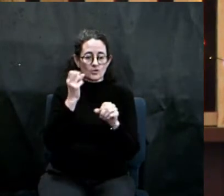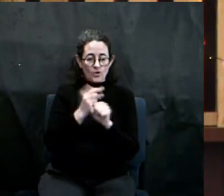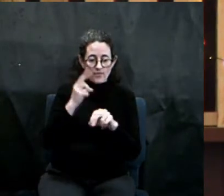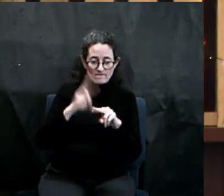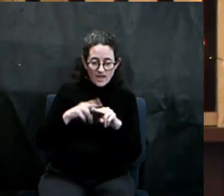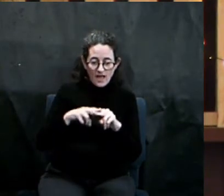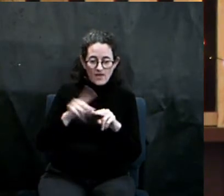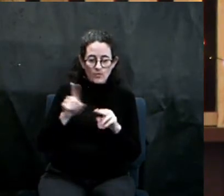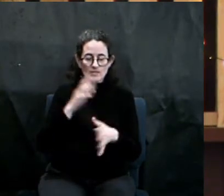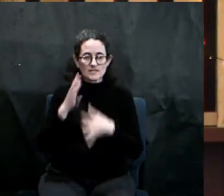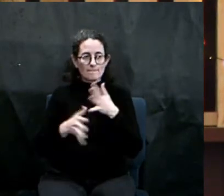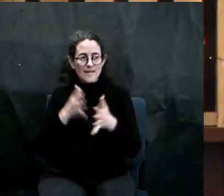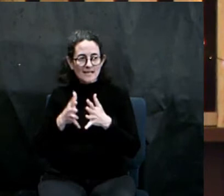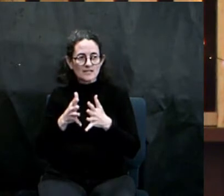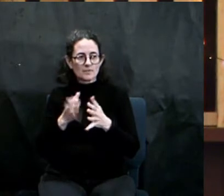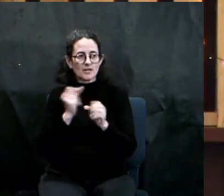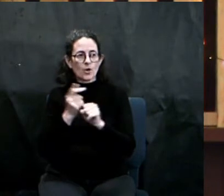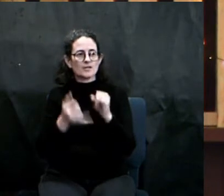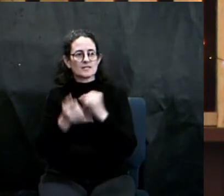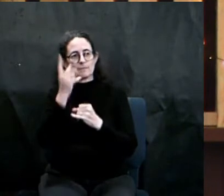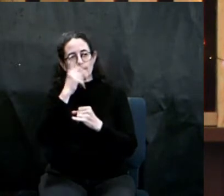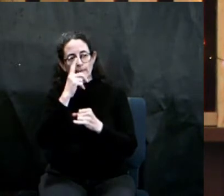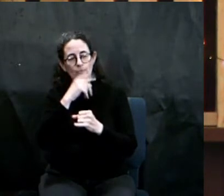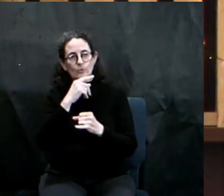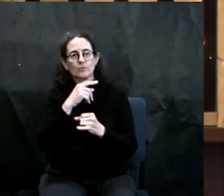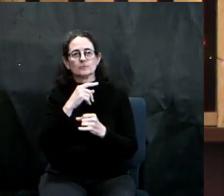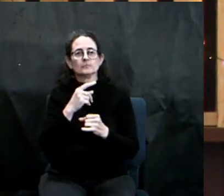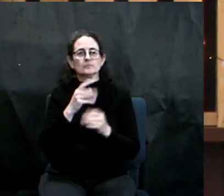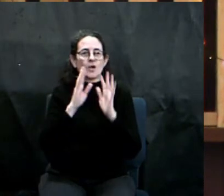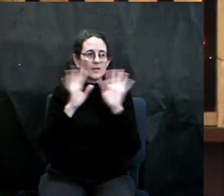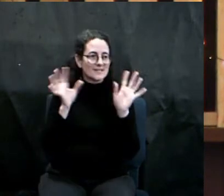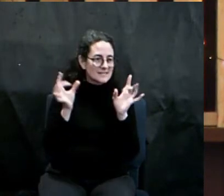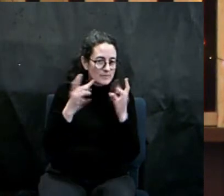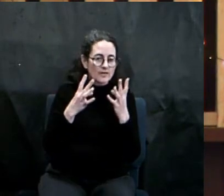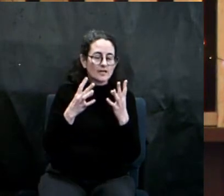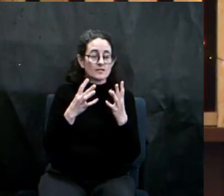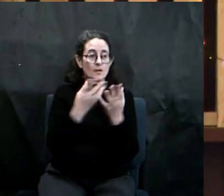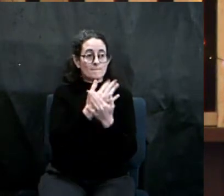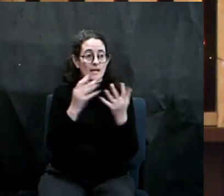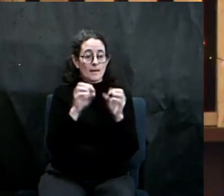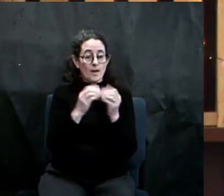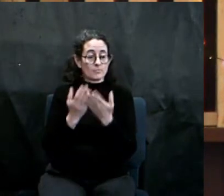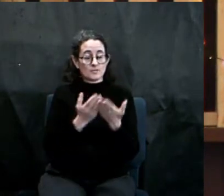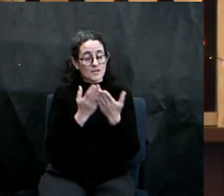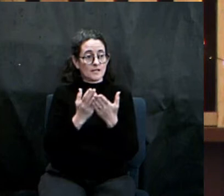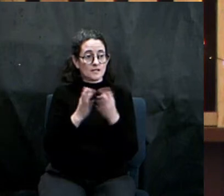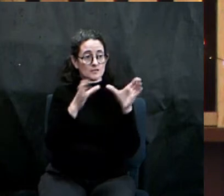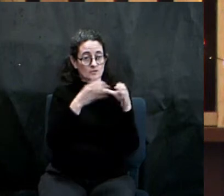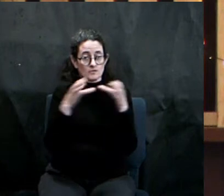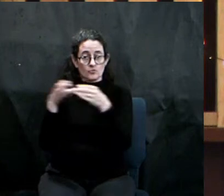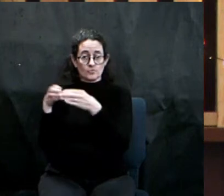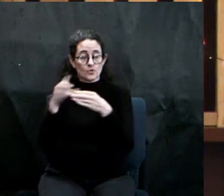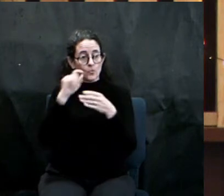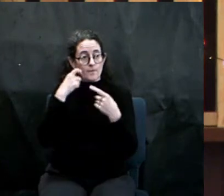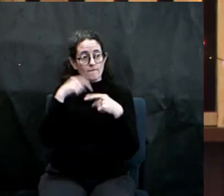God's people? It's going to be a wonderful series, and many of the Bible study groups will be following this along. There is books available up the back. There's